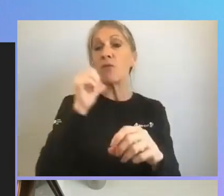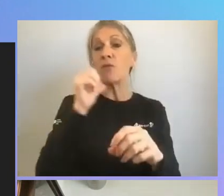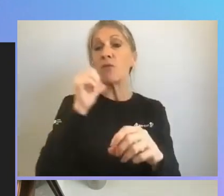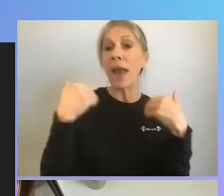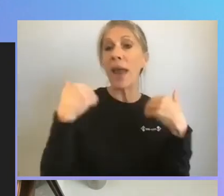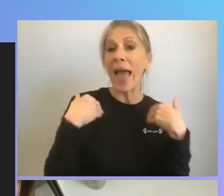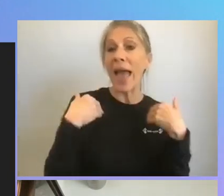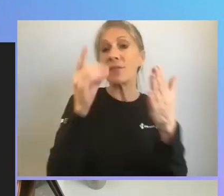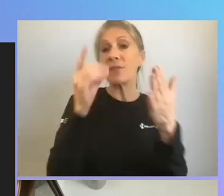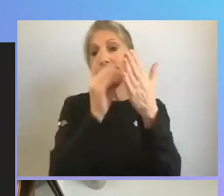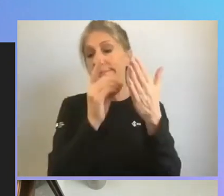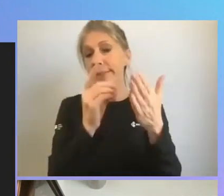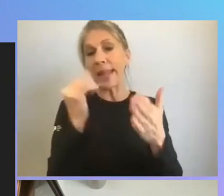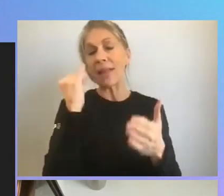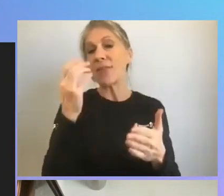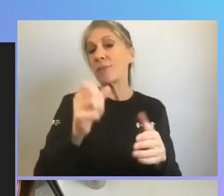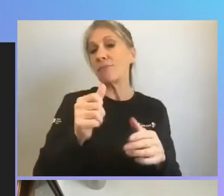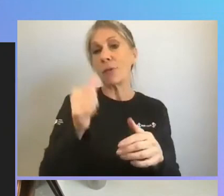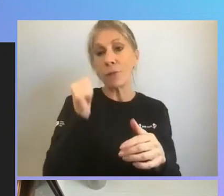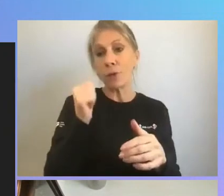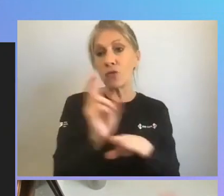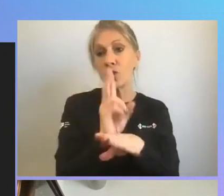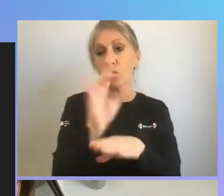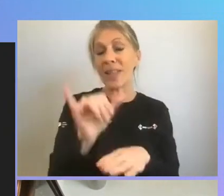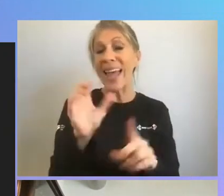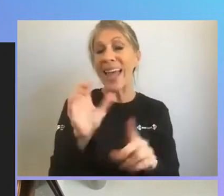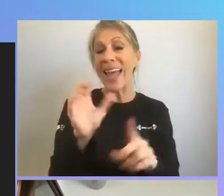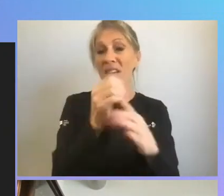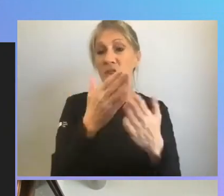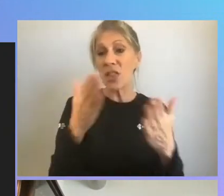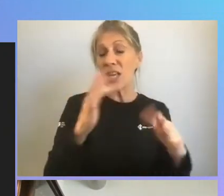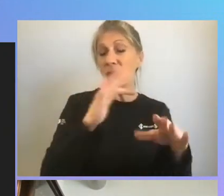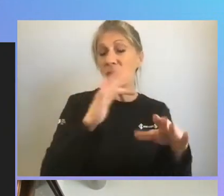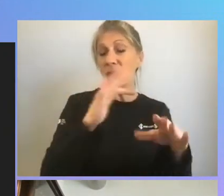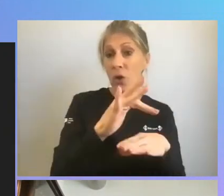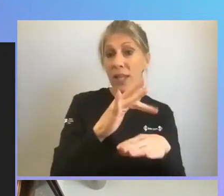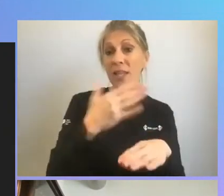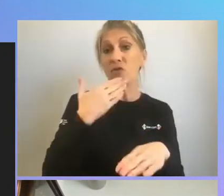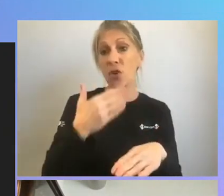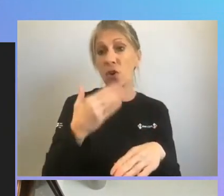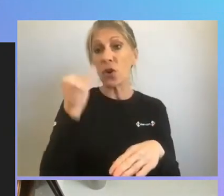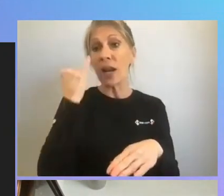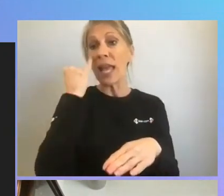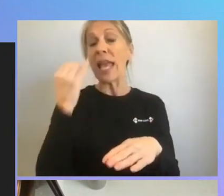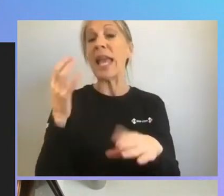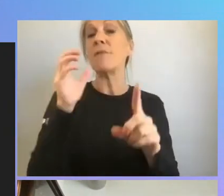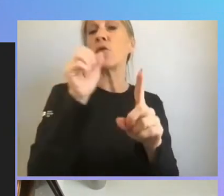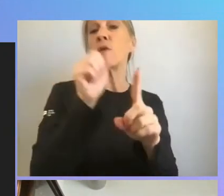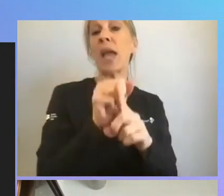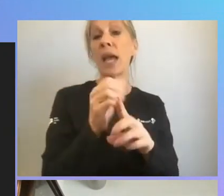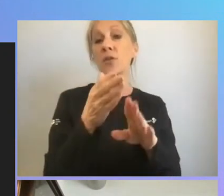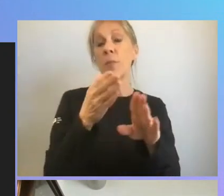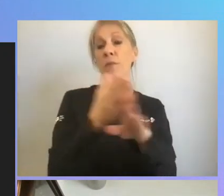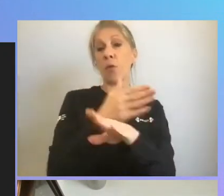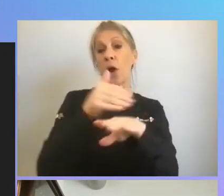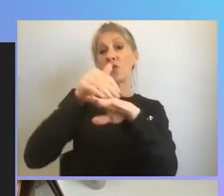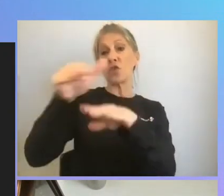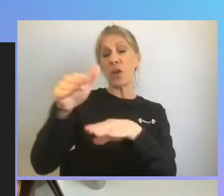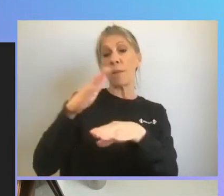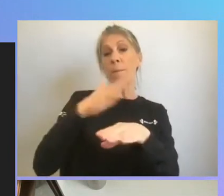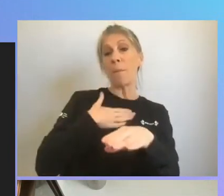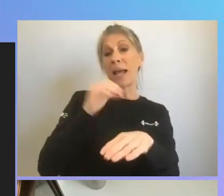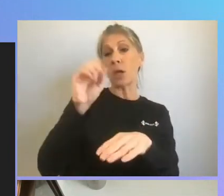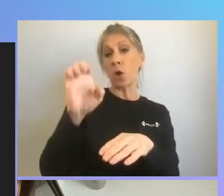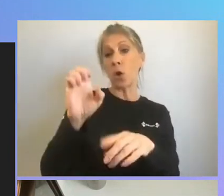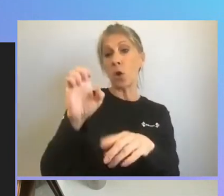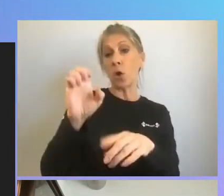designer refuses to use them, catching stuff as early as possible is fine. So if you're catching it here before I actually submit a pull request and ship my code to production, we're